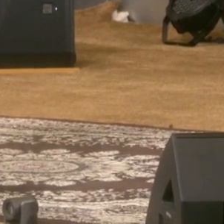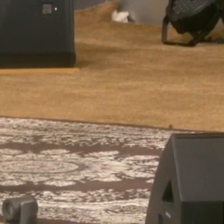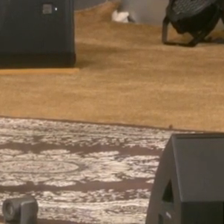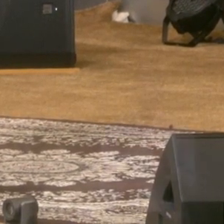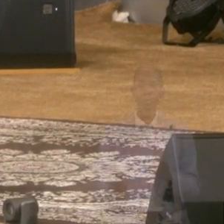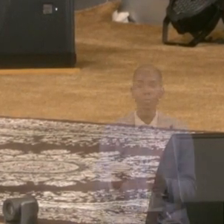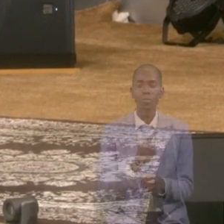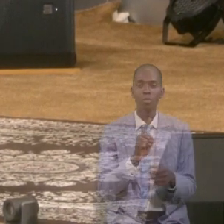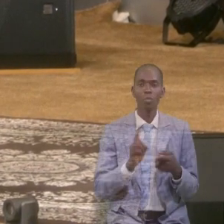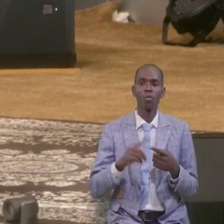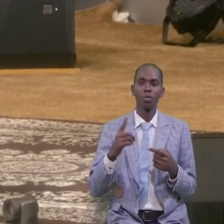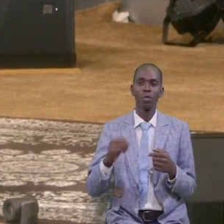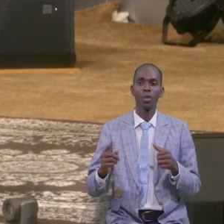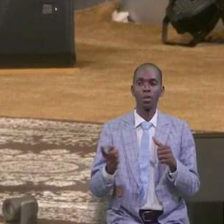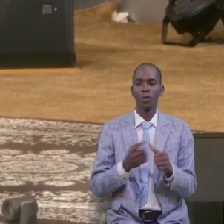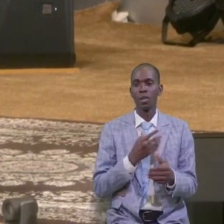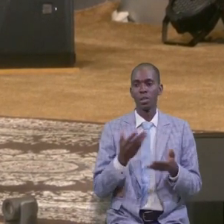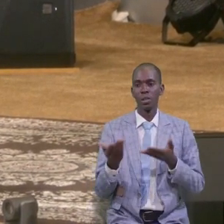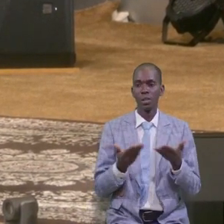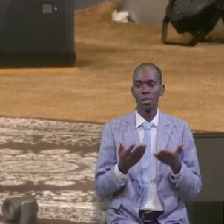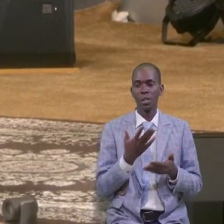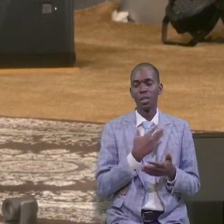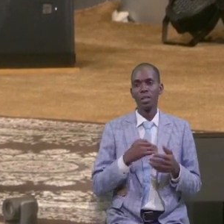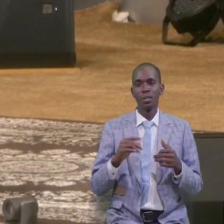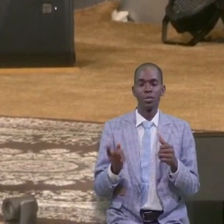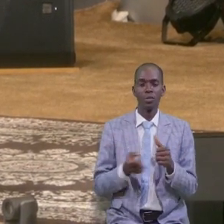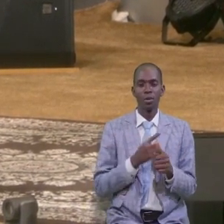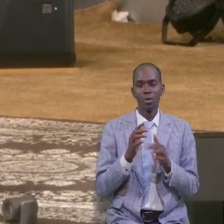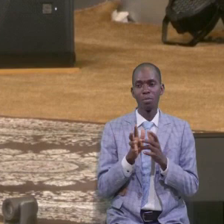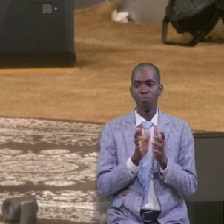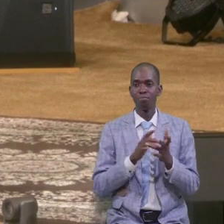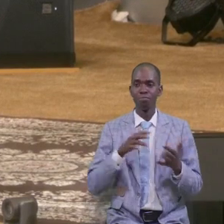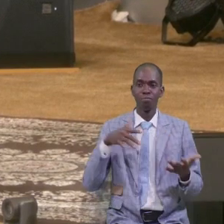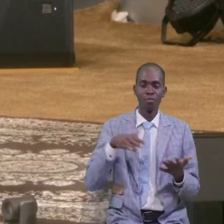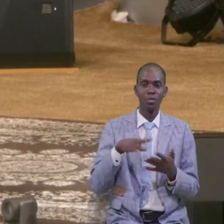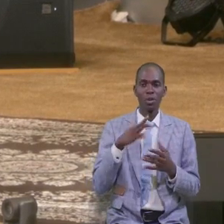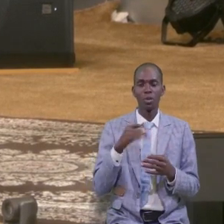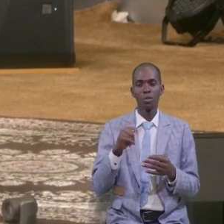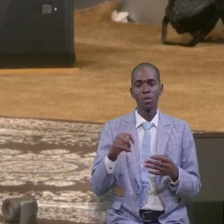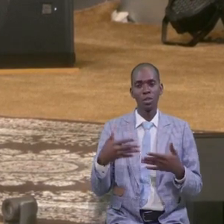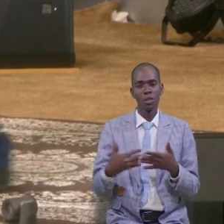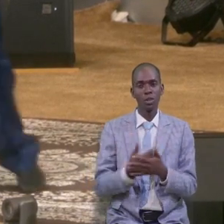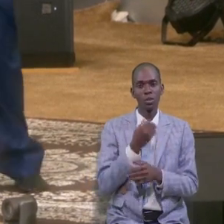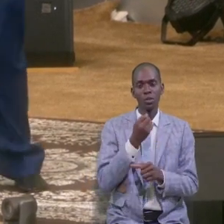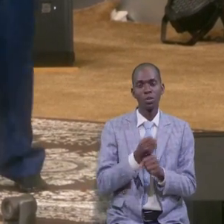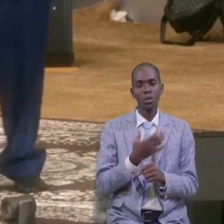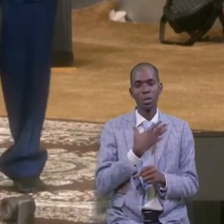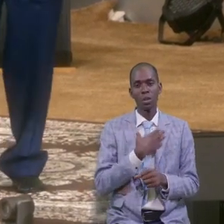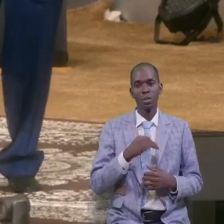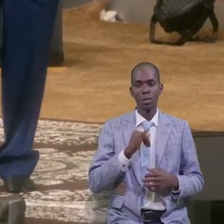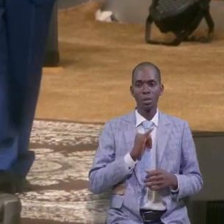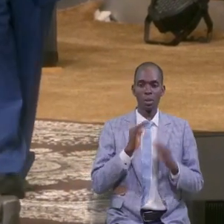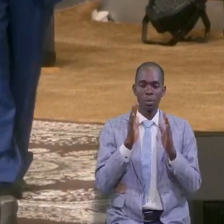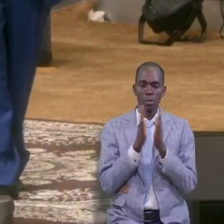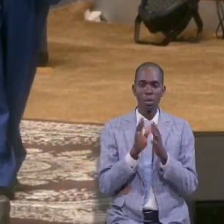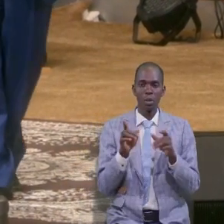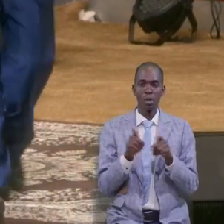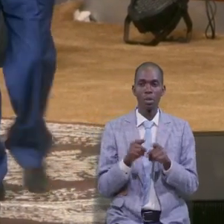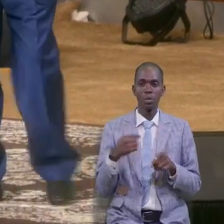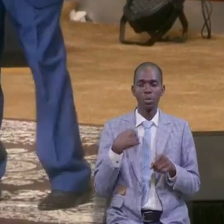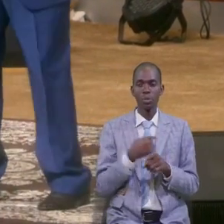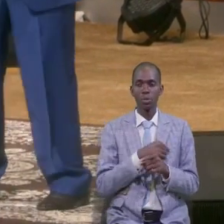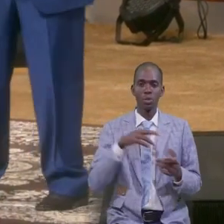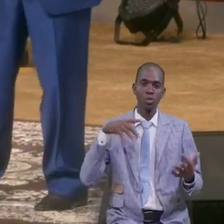the first service and the first Bible study of the new year. And I pray that as we study the